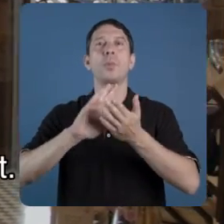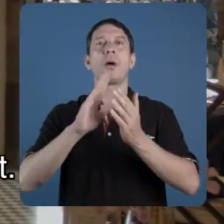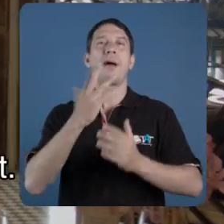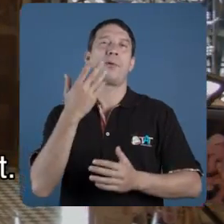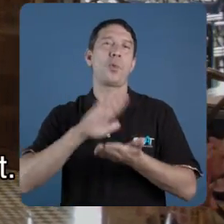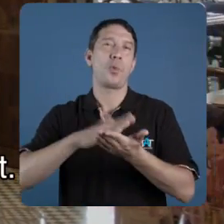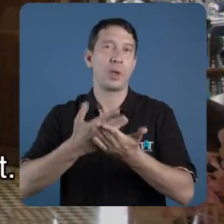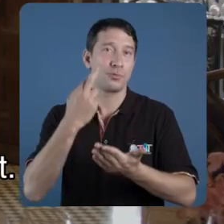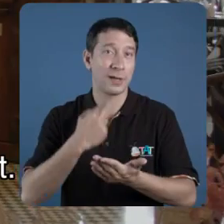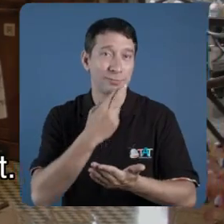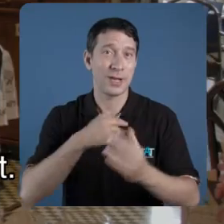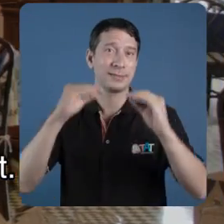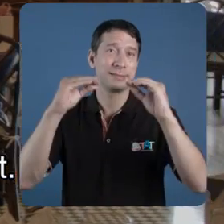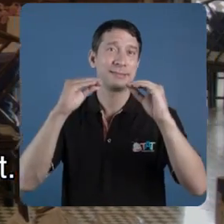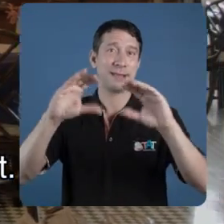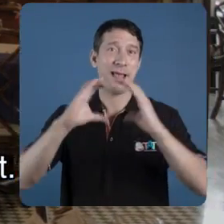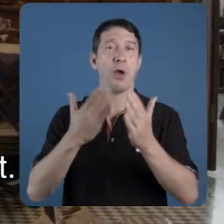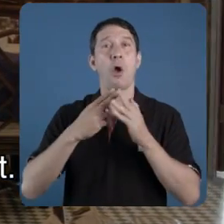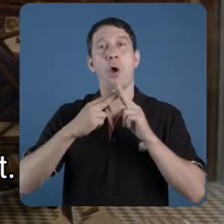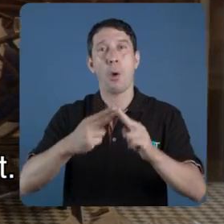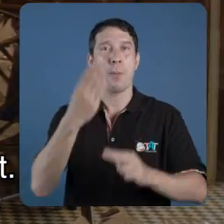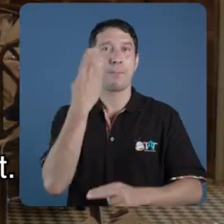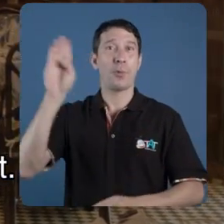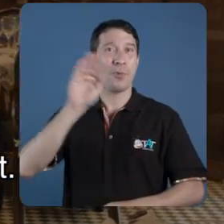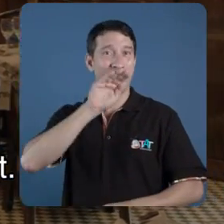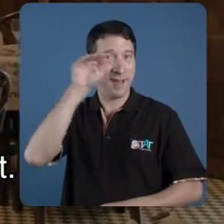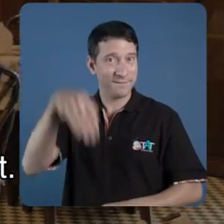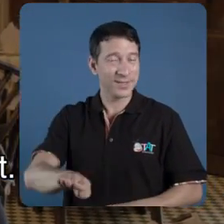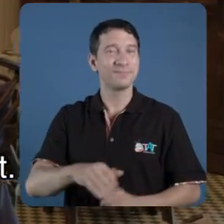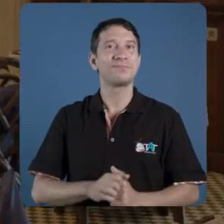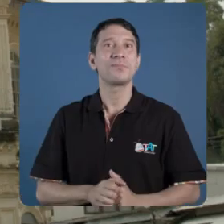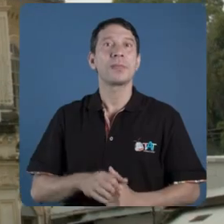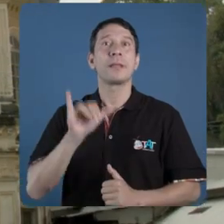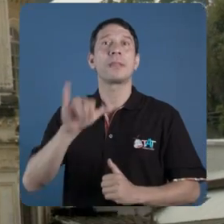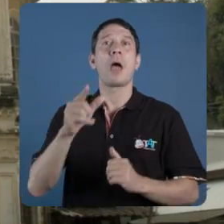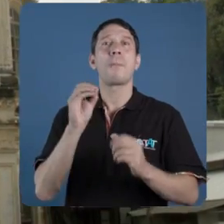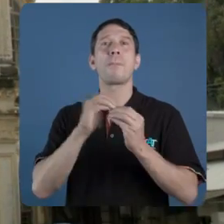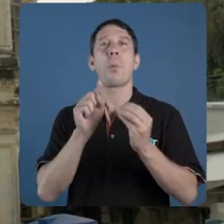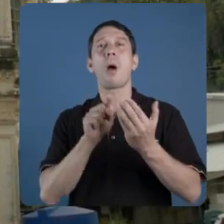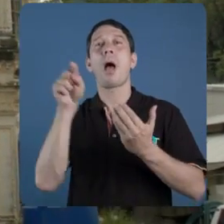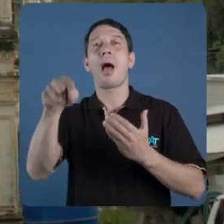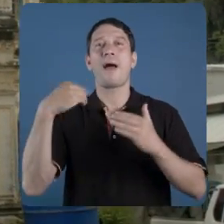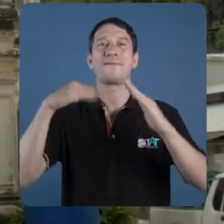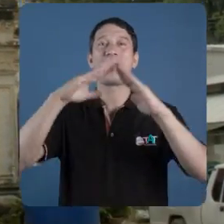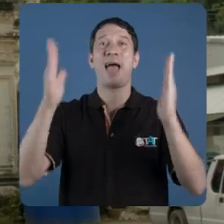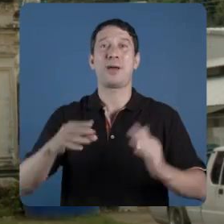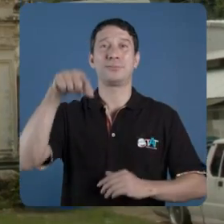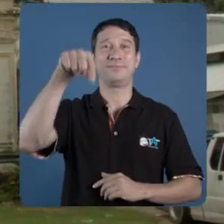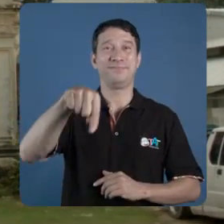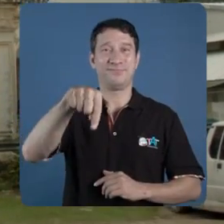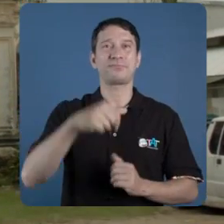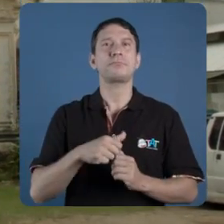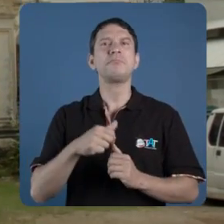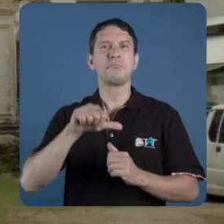authentic Ang Mo Lao style Thai restaurant and cooking school called Blue Elephant. Further on, at the intersection between Dibuk